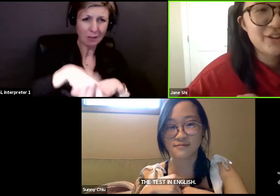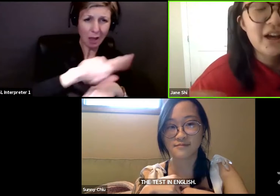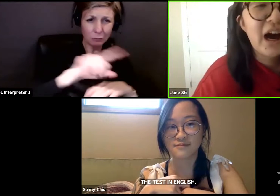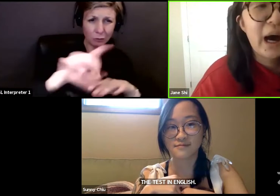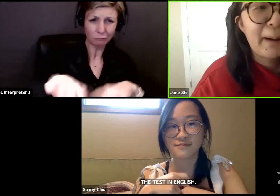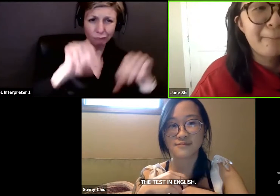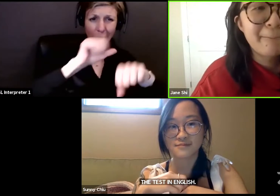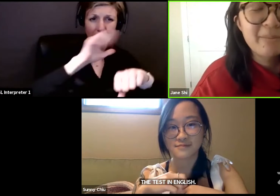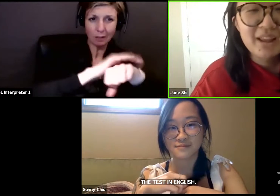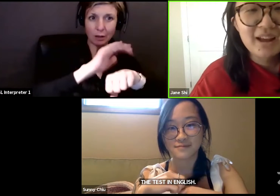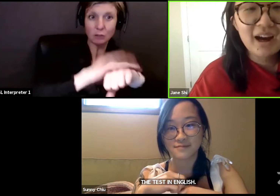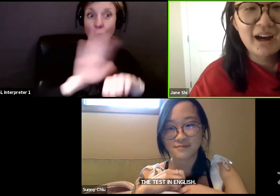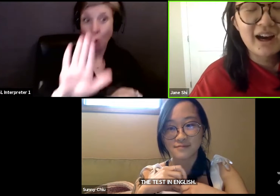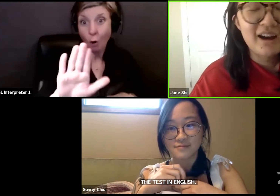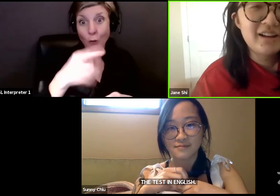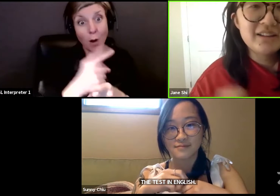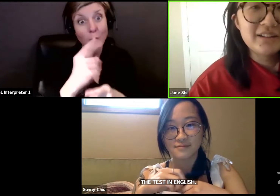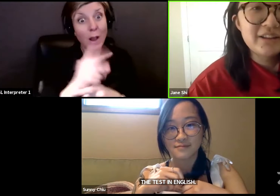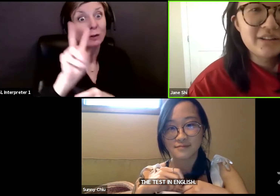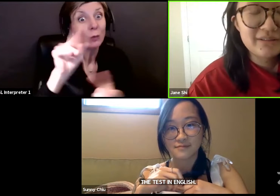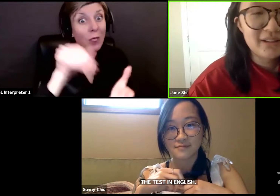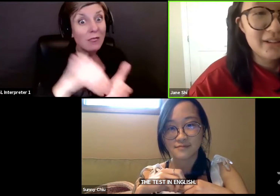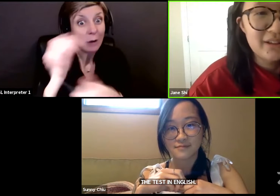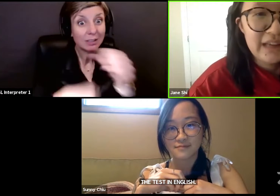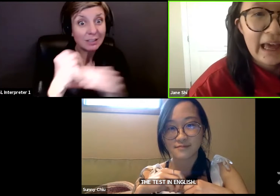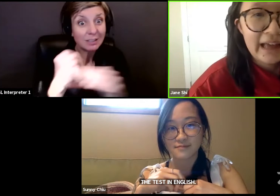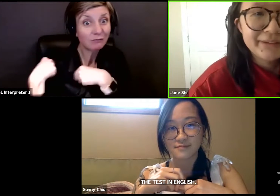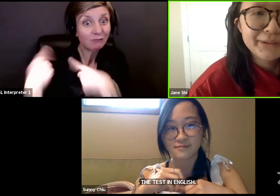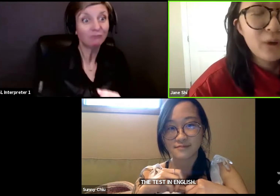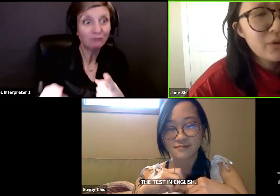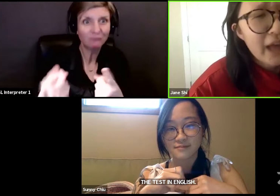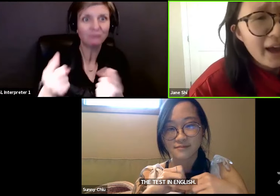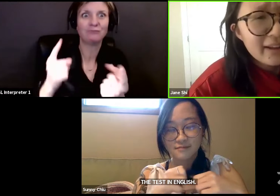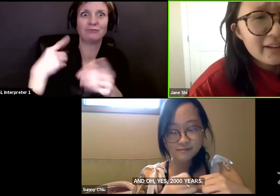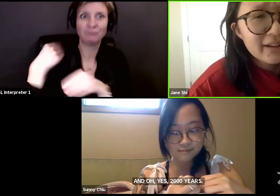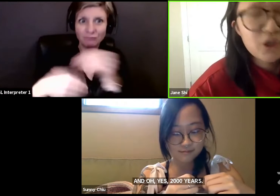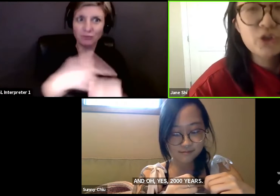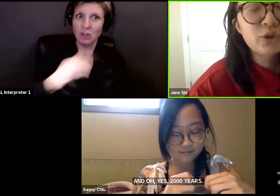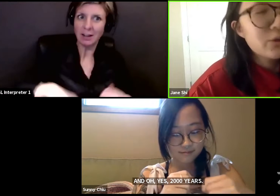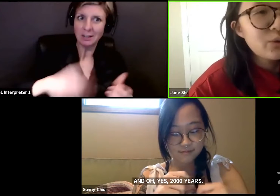2,000 years. Uh, and so